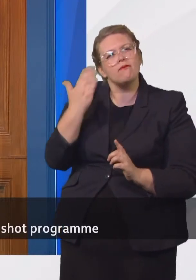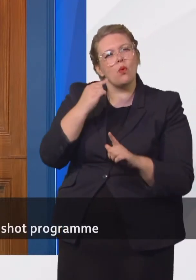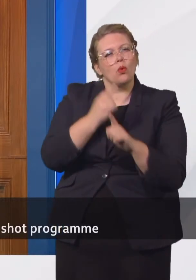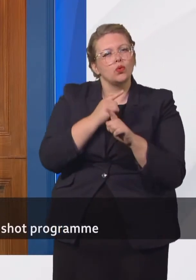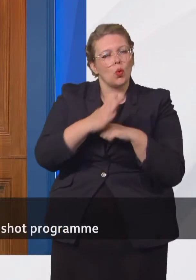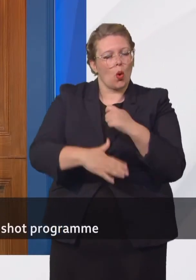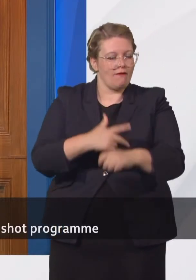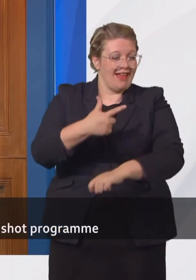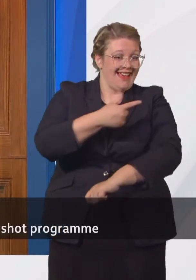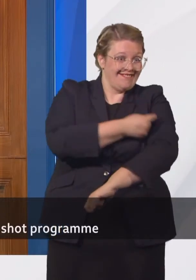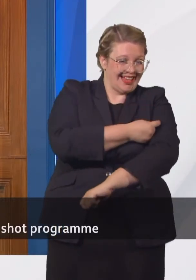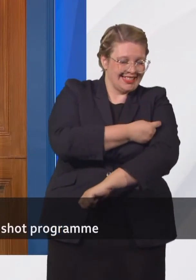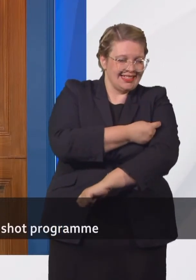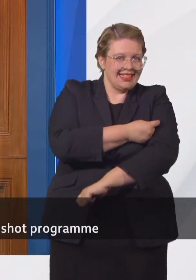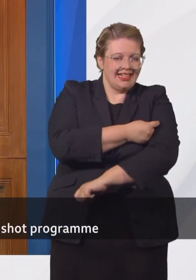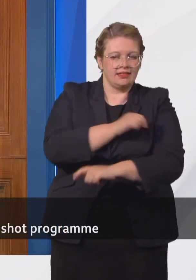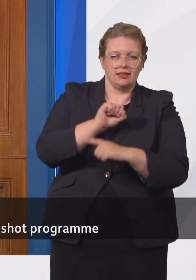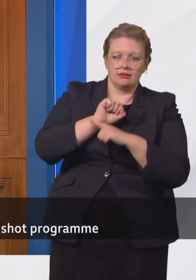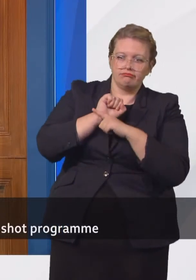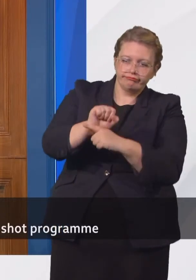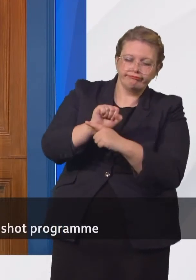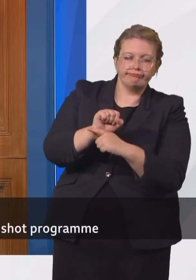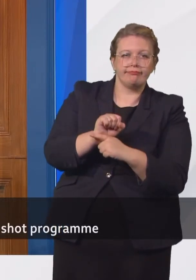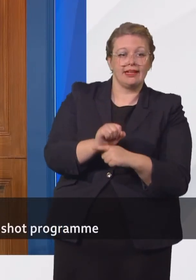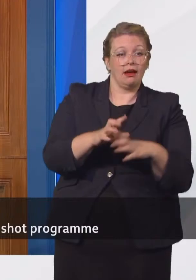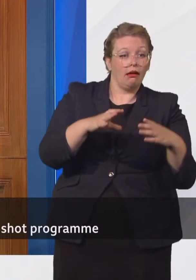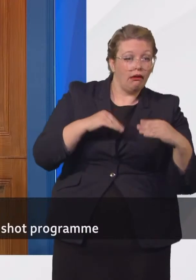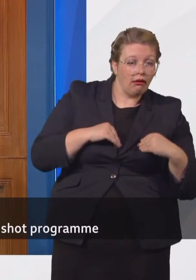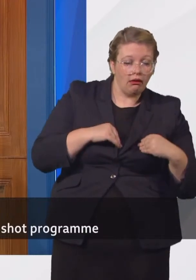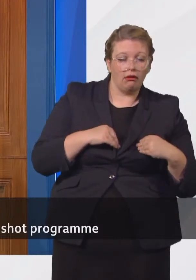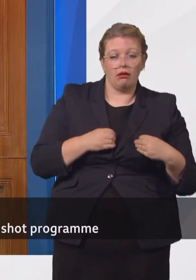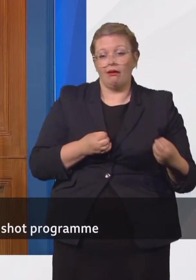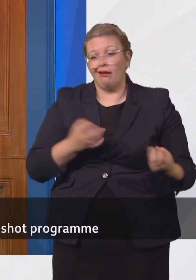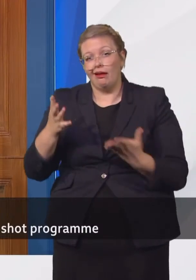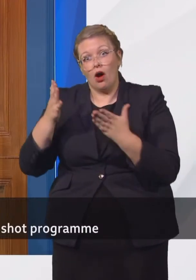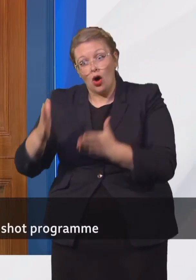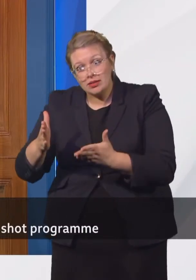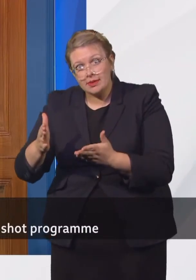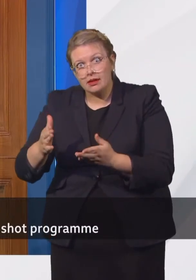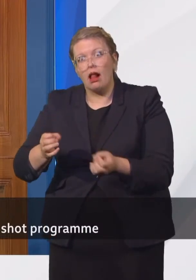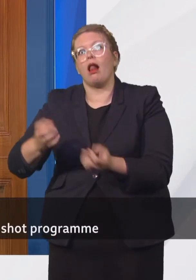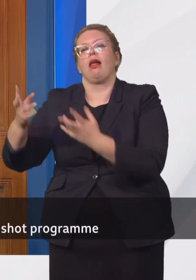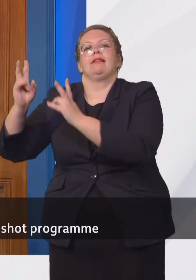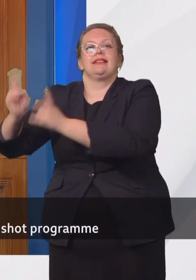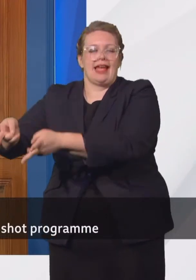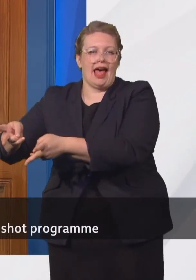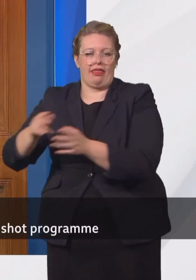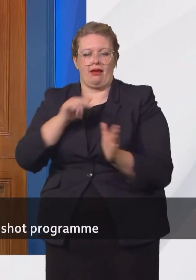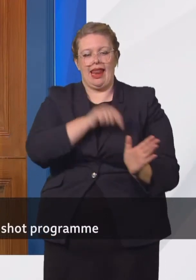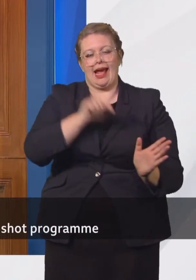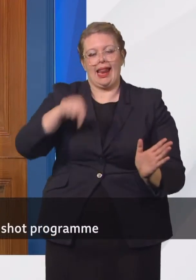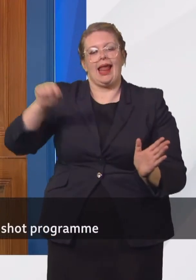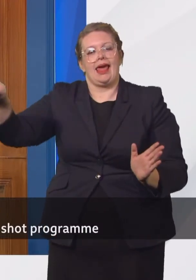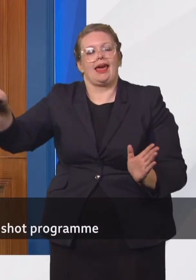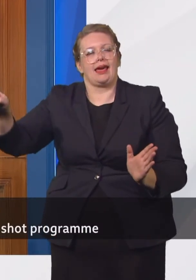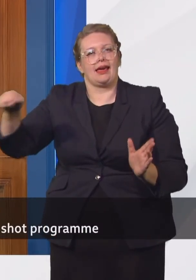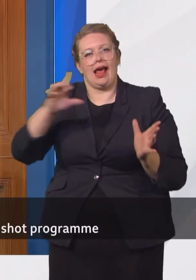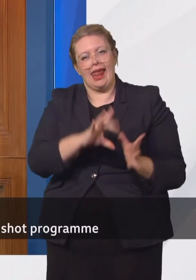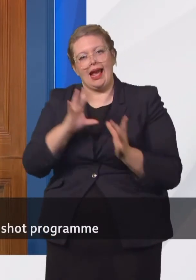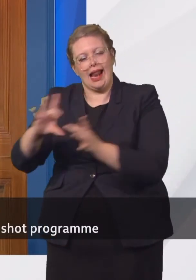of cases to hospitalisations and deaths, as the Secretary of State has accurately said. But I think